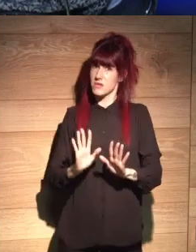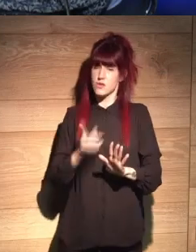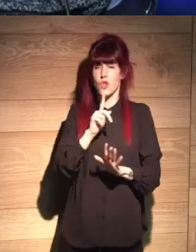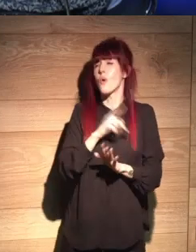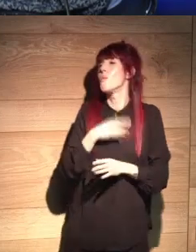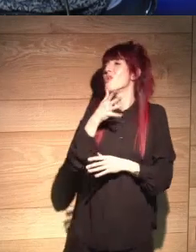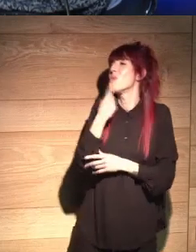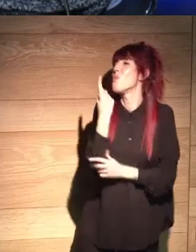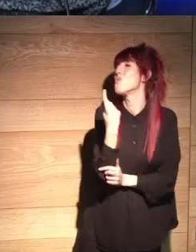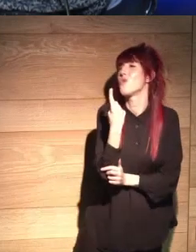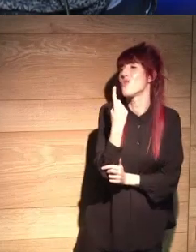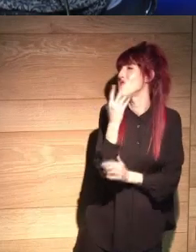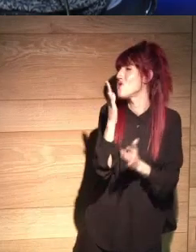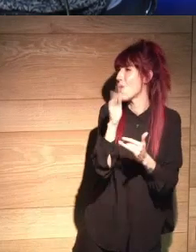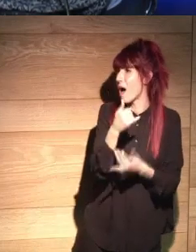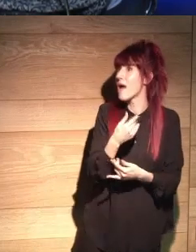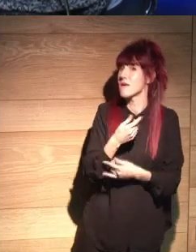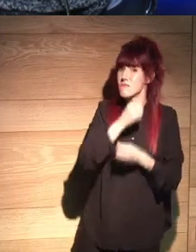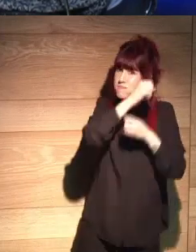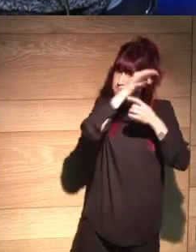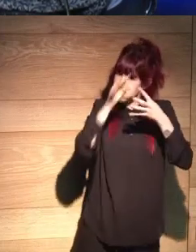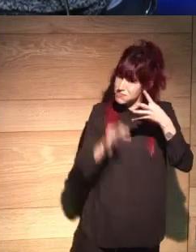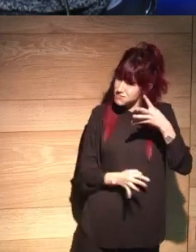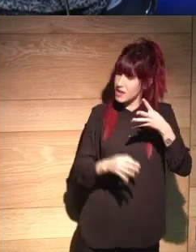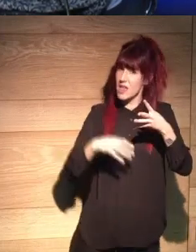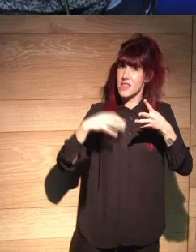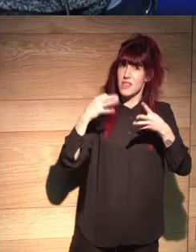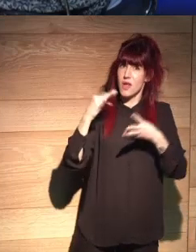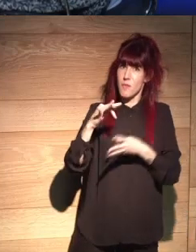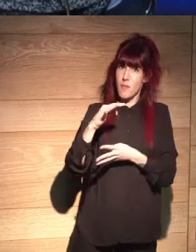pushes women not to study engineering?